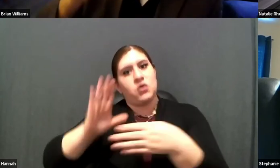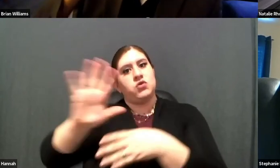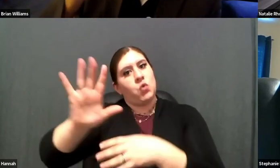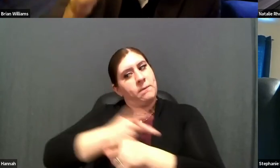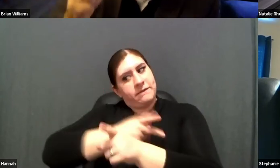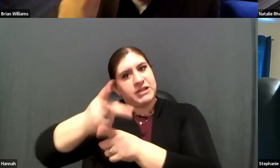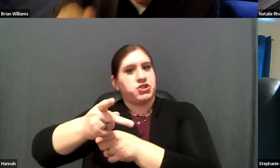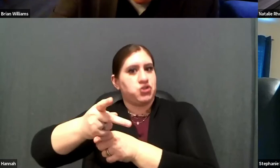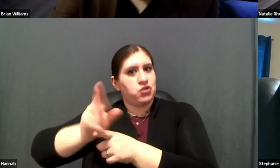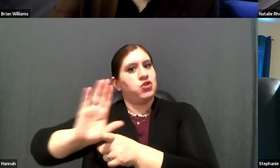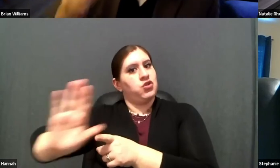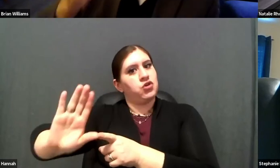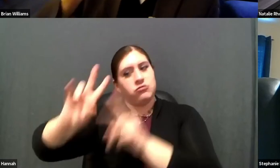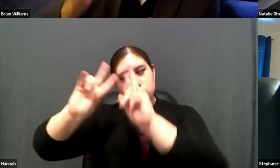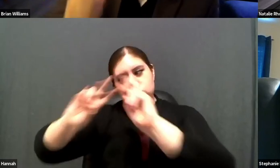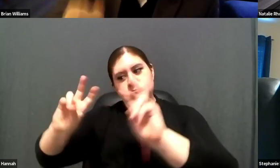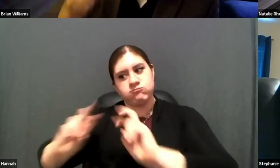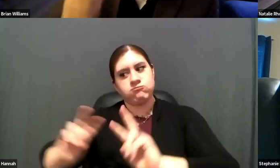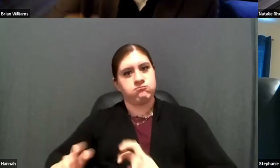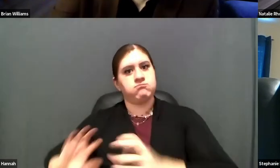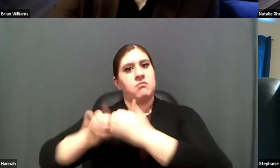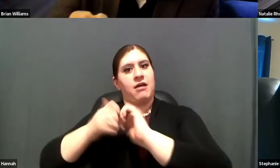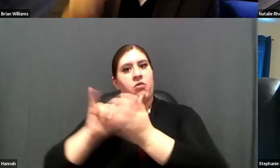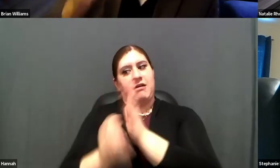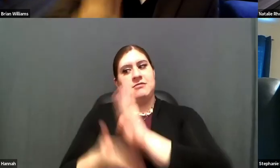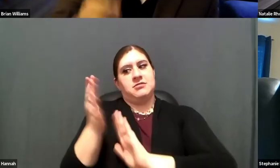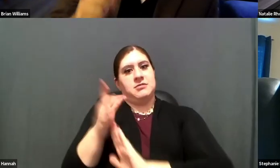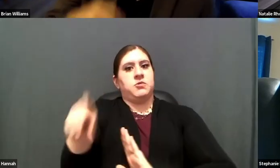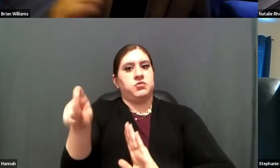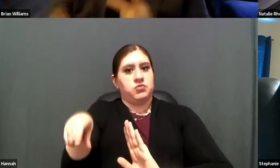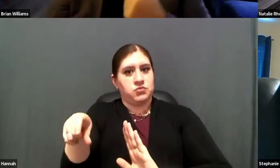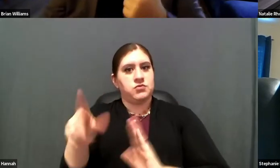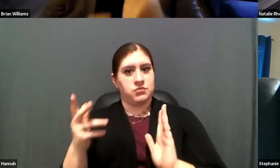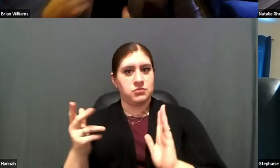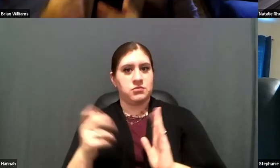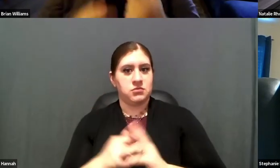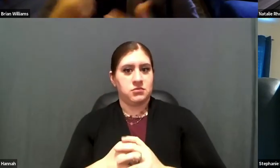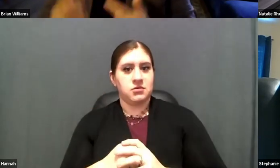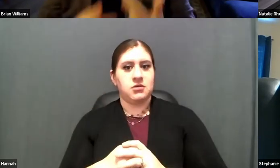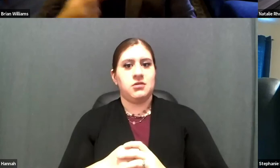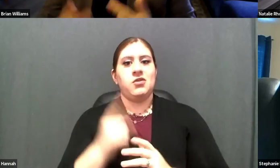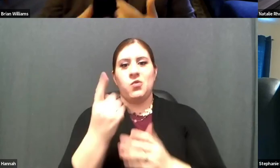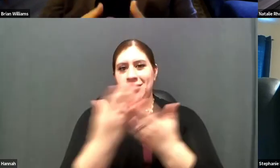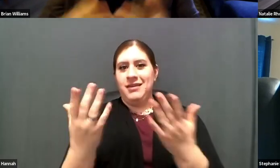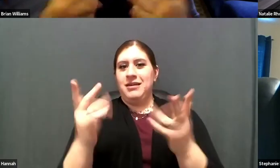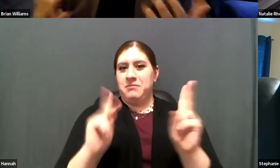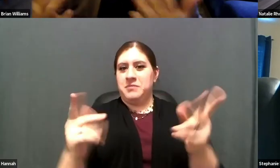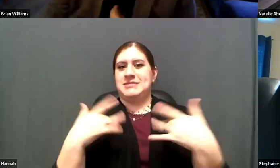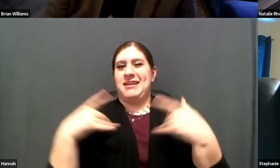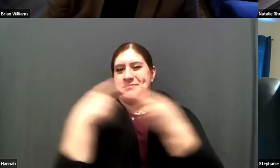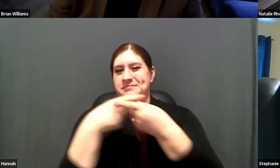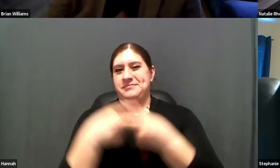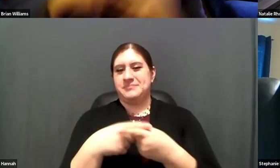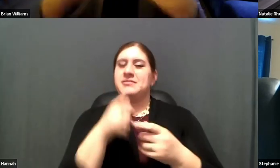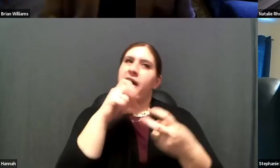professional analysis of the literature. And that's one thing that people do have issues. I won't